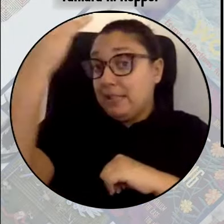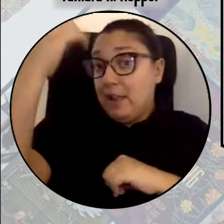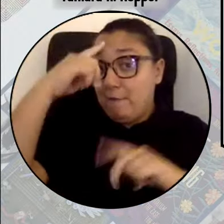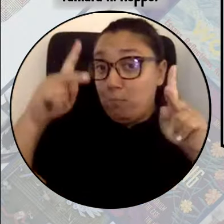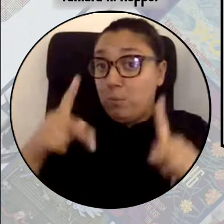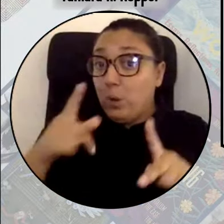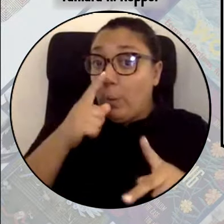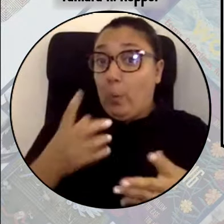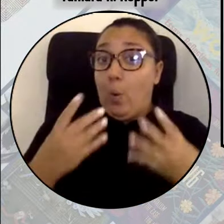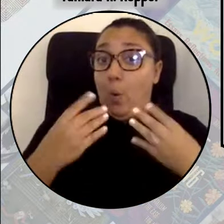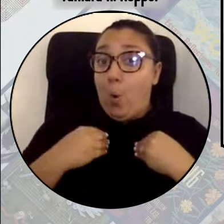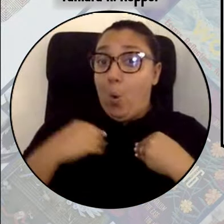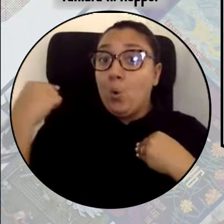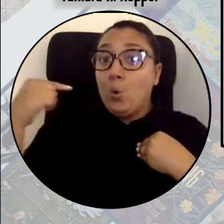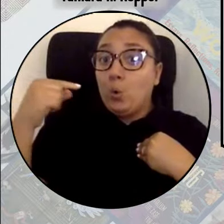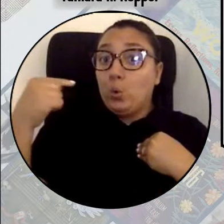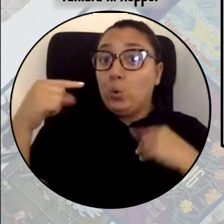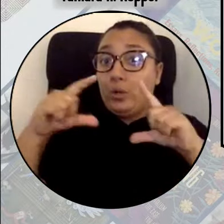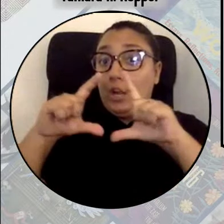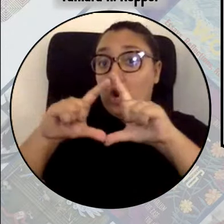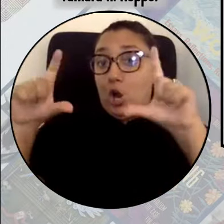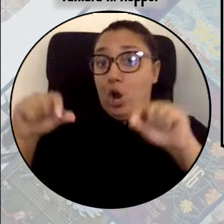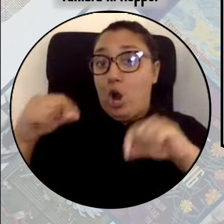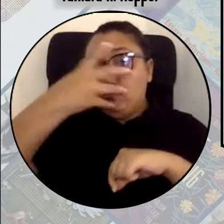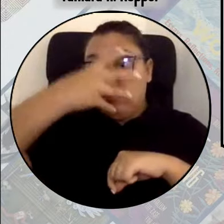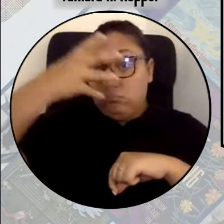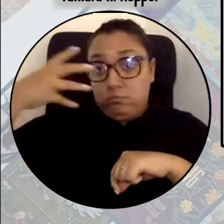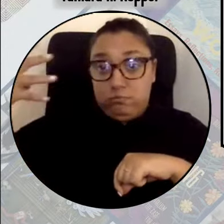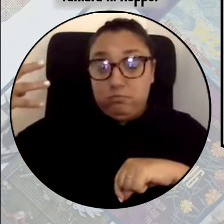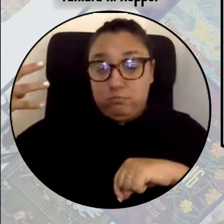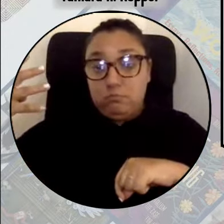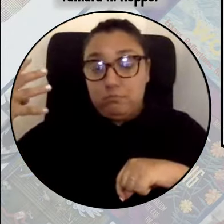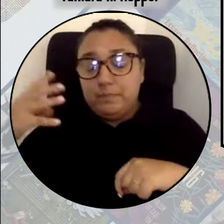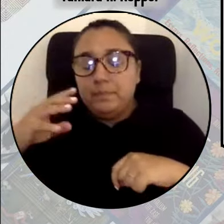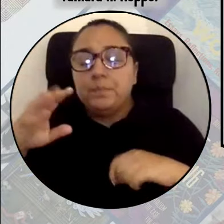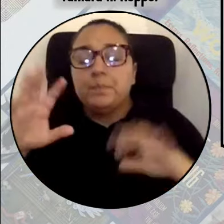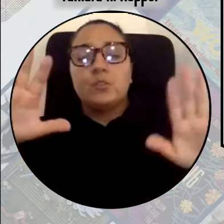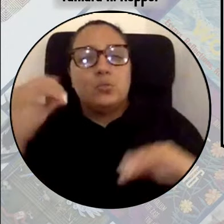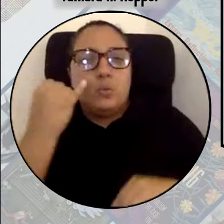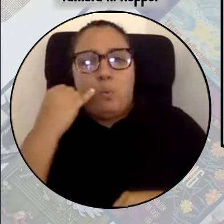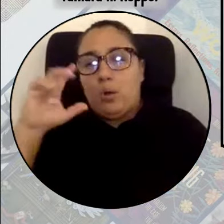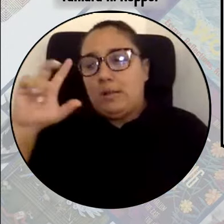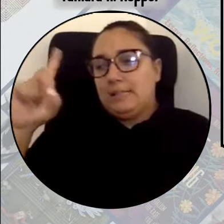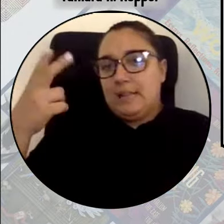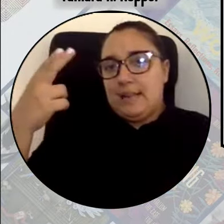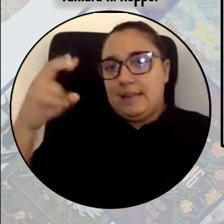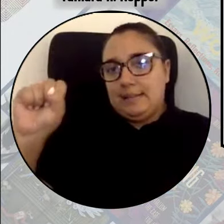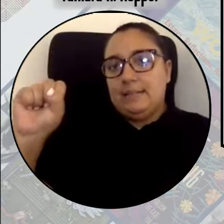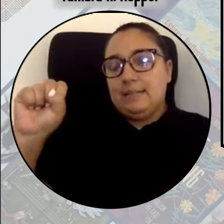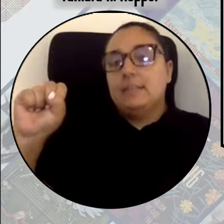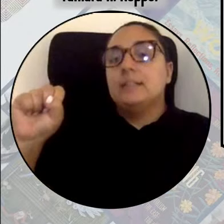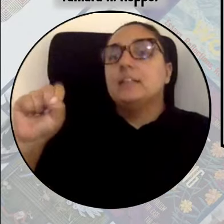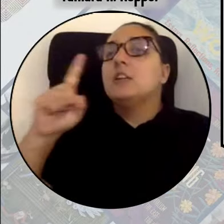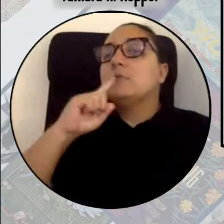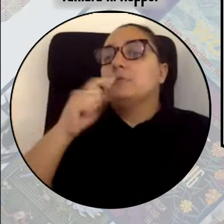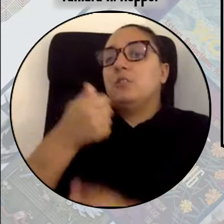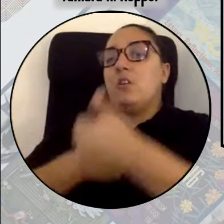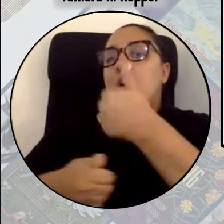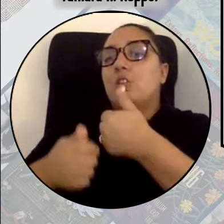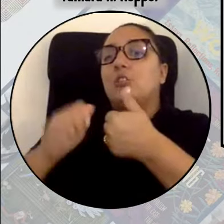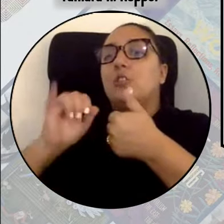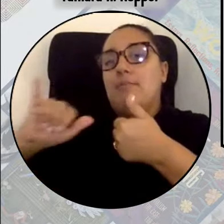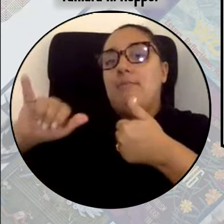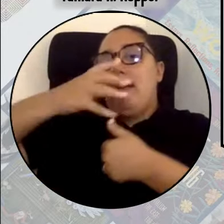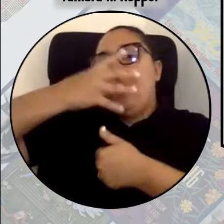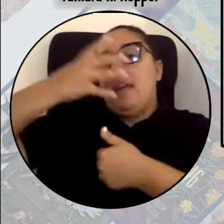alien. And so if we go here to DHS, right, and this is under, you know, kind of the immigration classes of